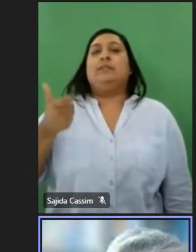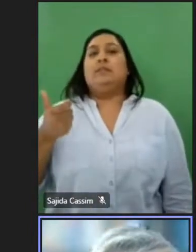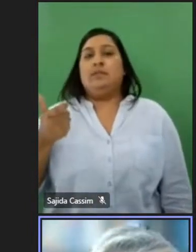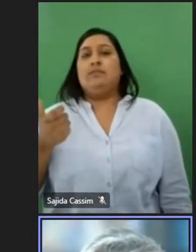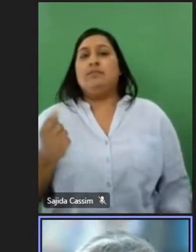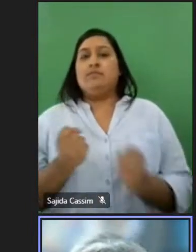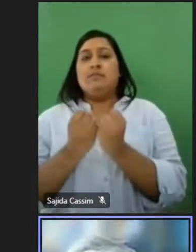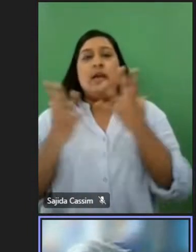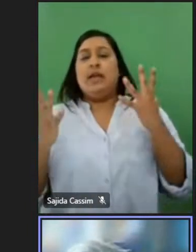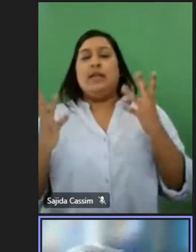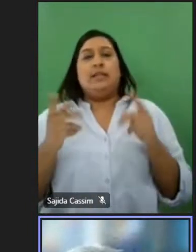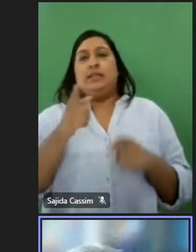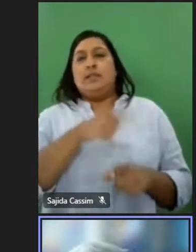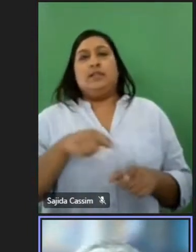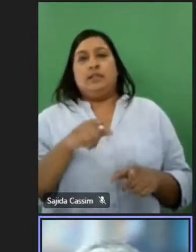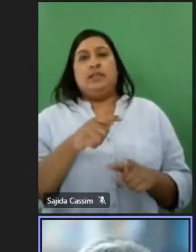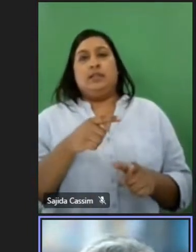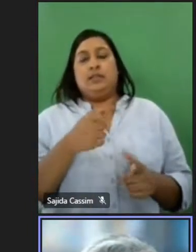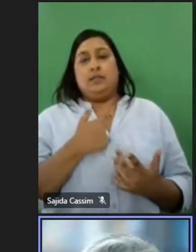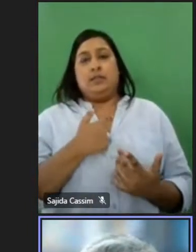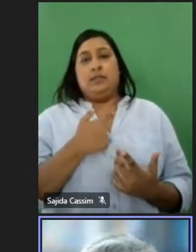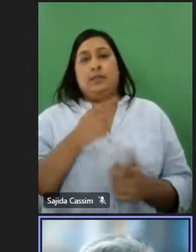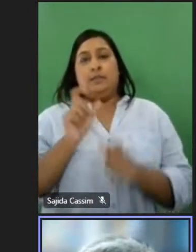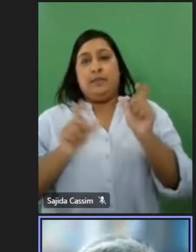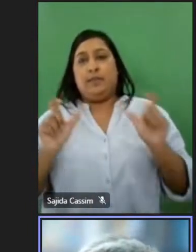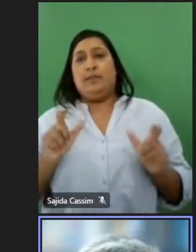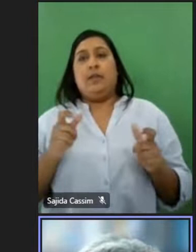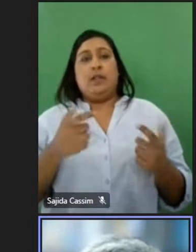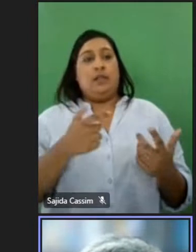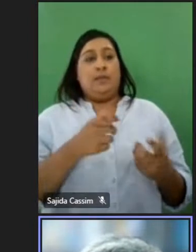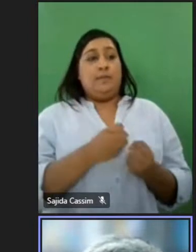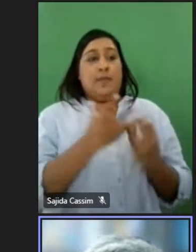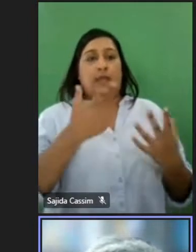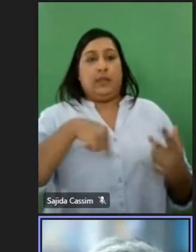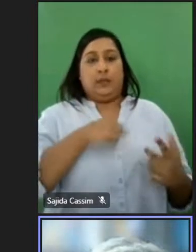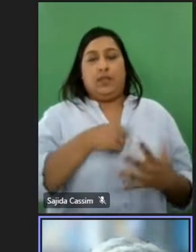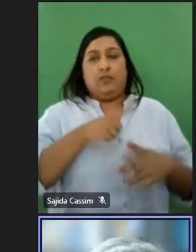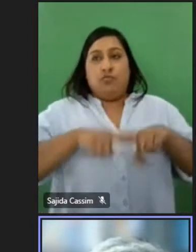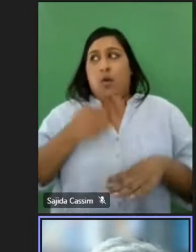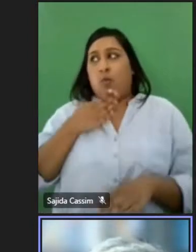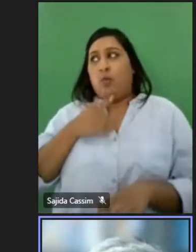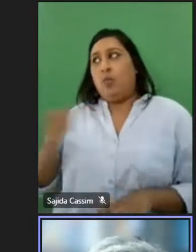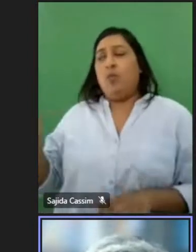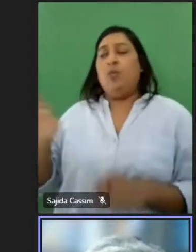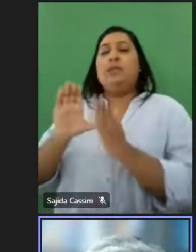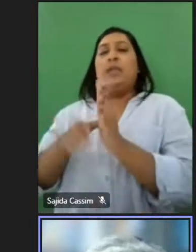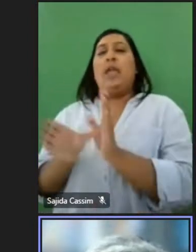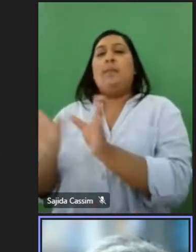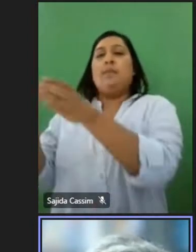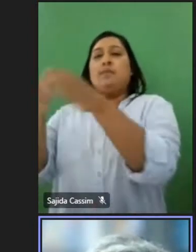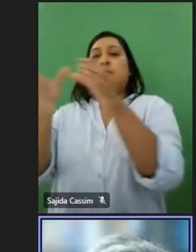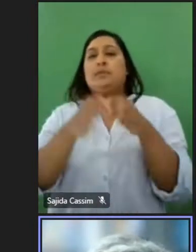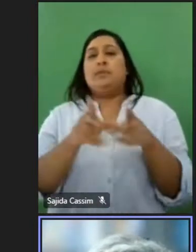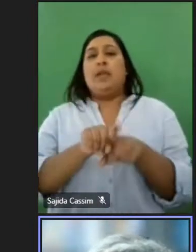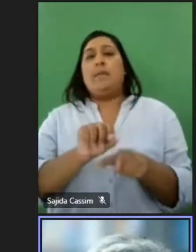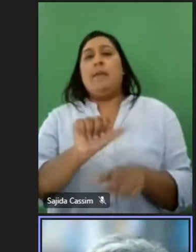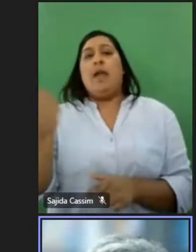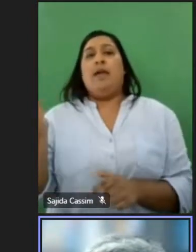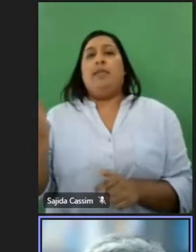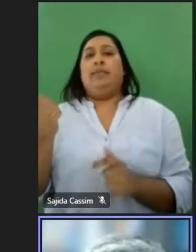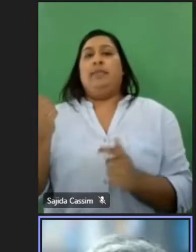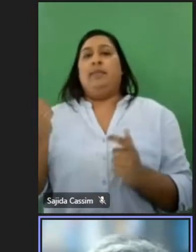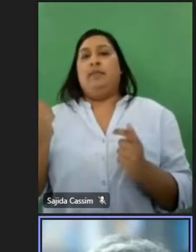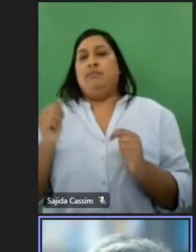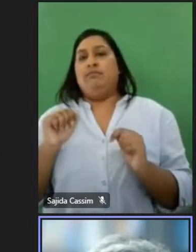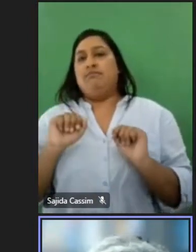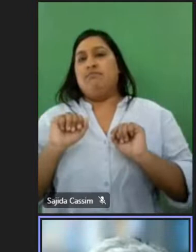the disabled people's organisation sector and other non-government organisations, especially when that came